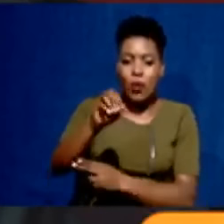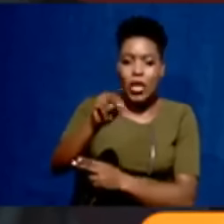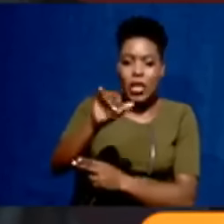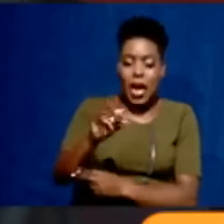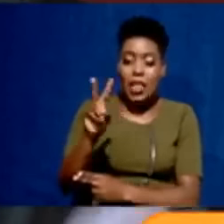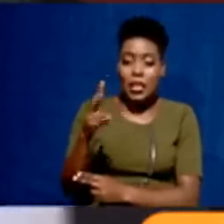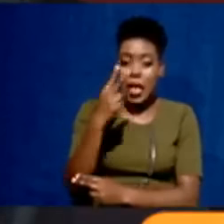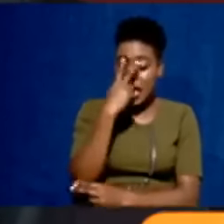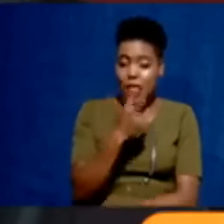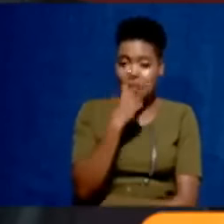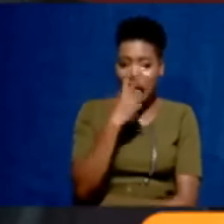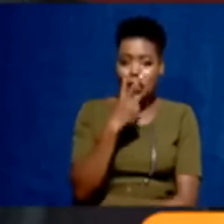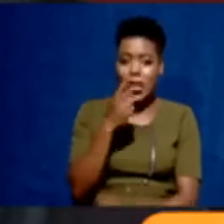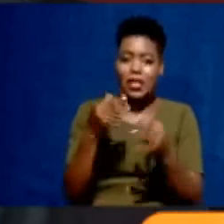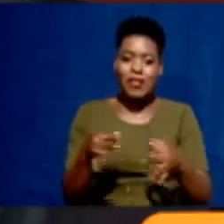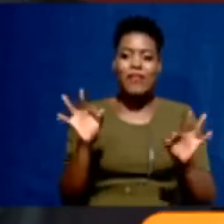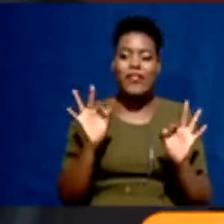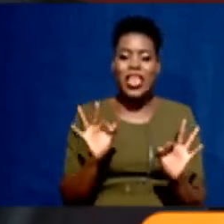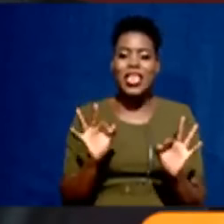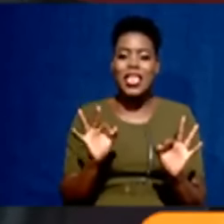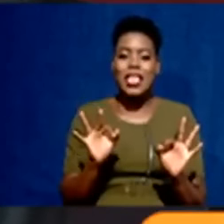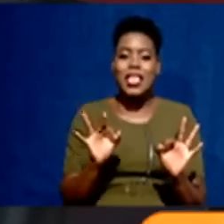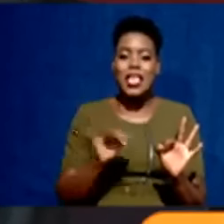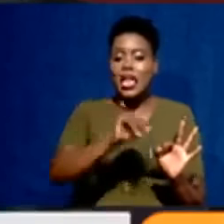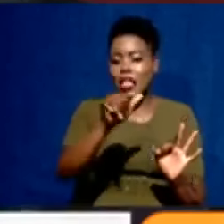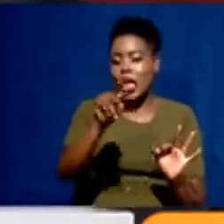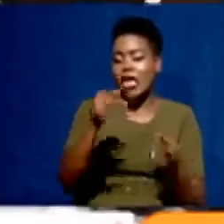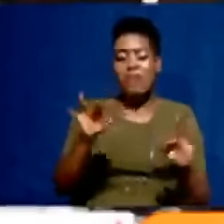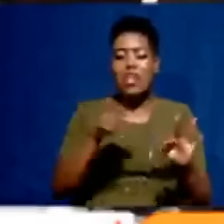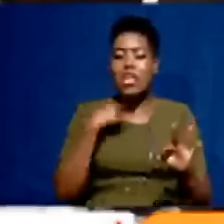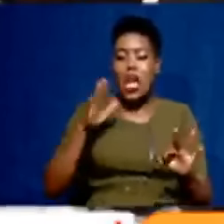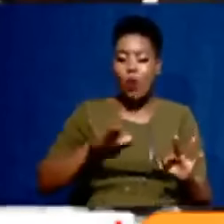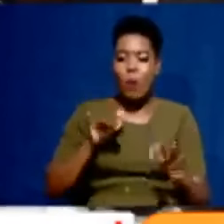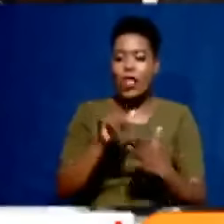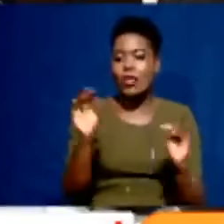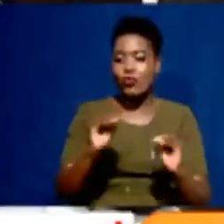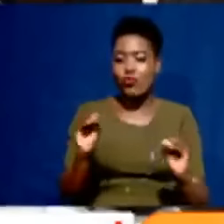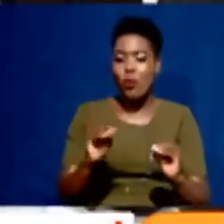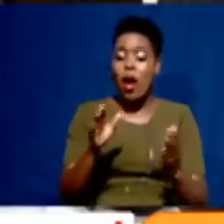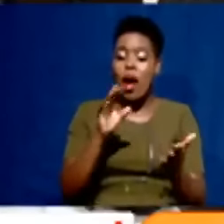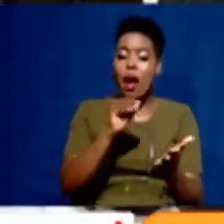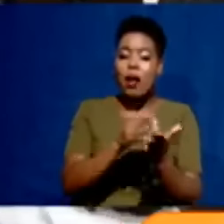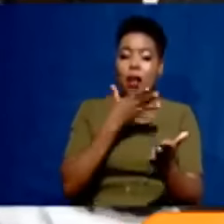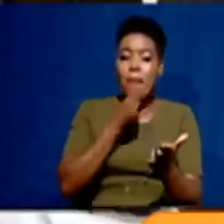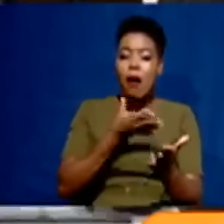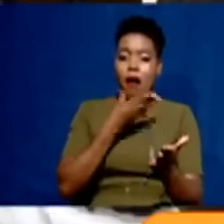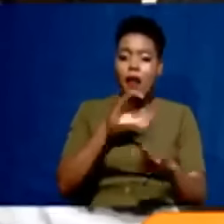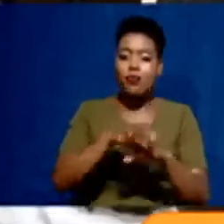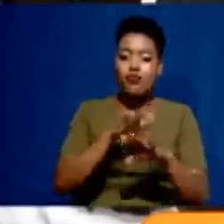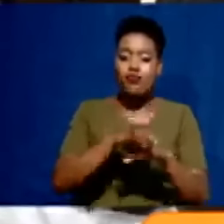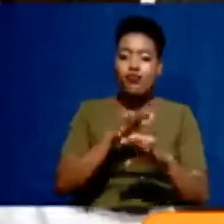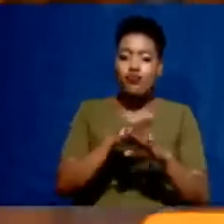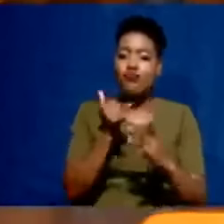The second accused person is acquitted of the offense. Jowie alipatikana na hatia kutokana na